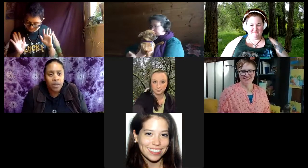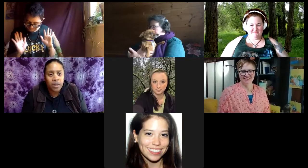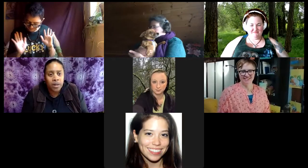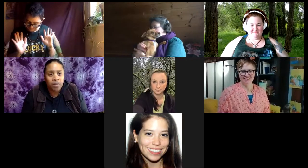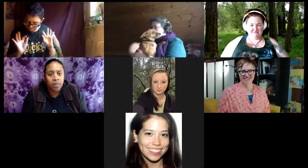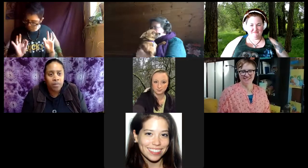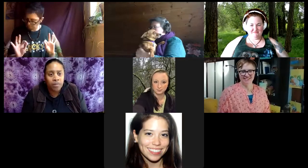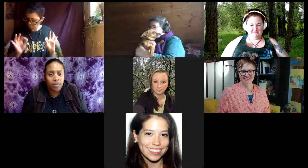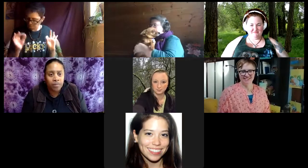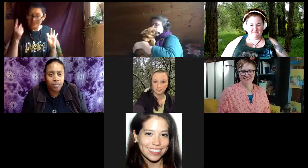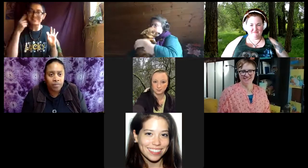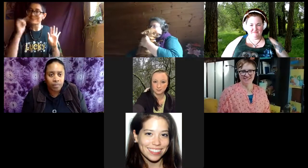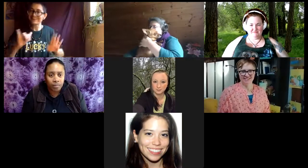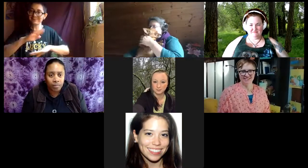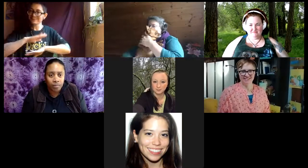Let's see.